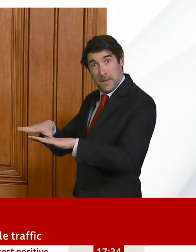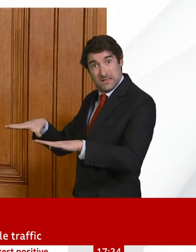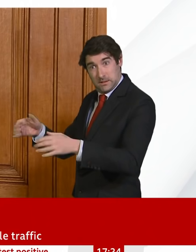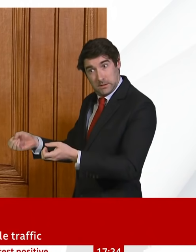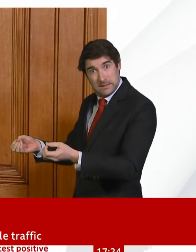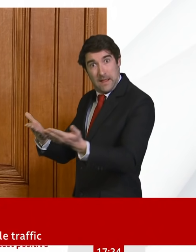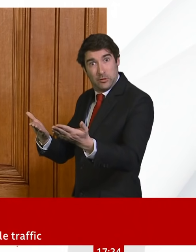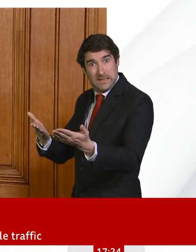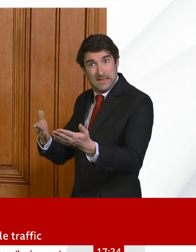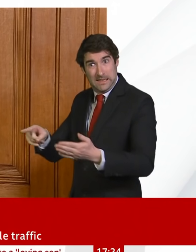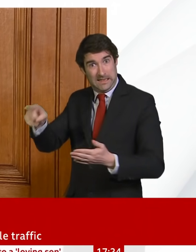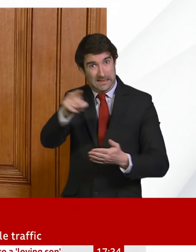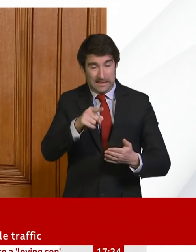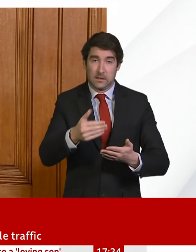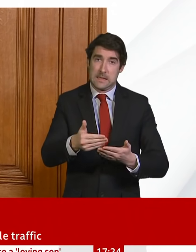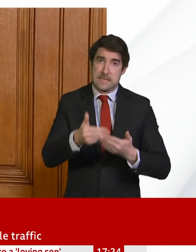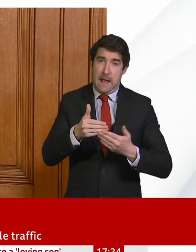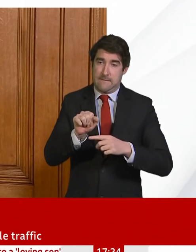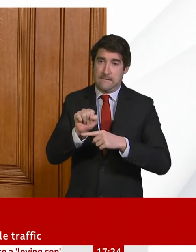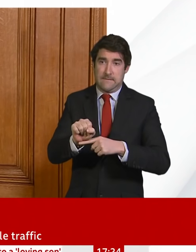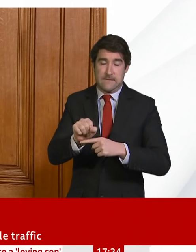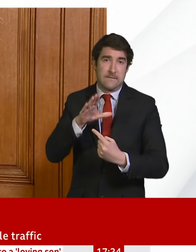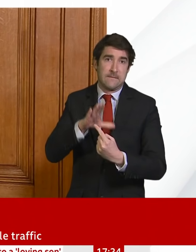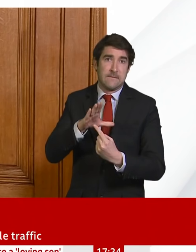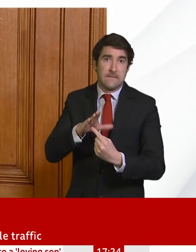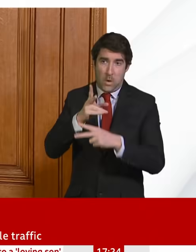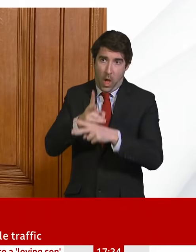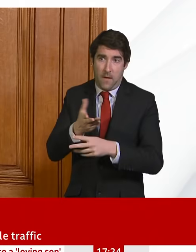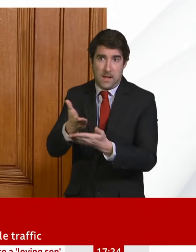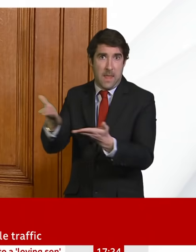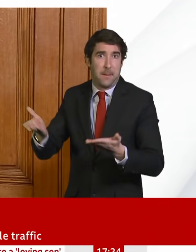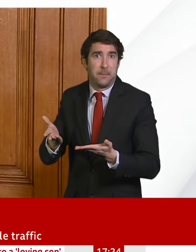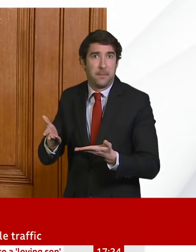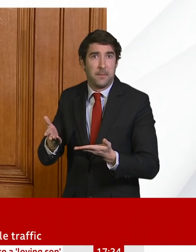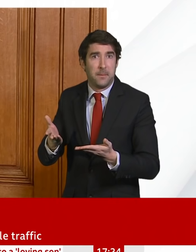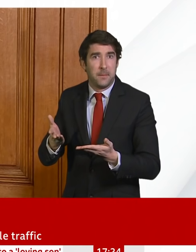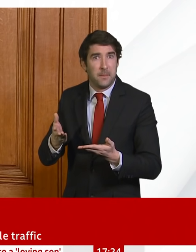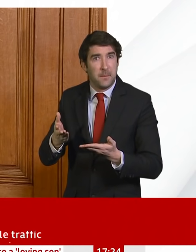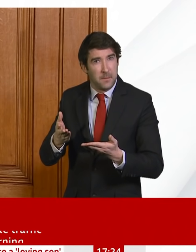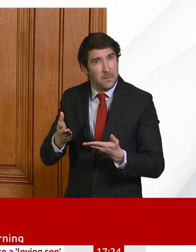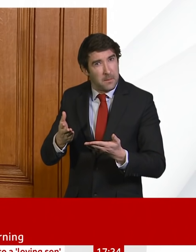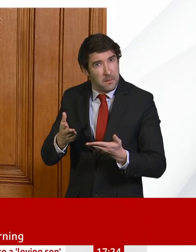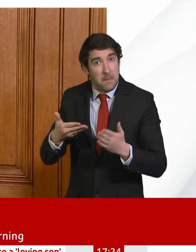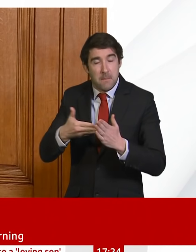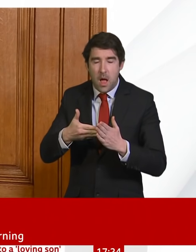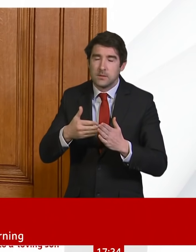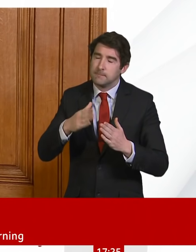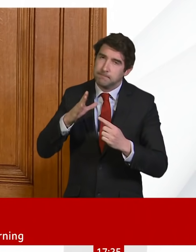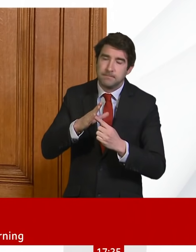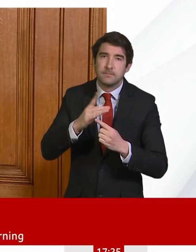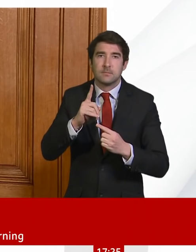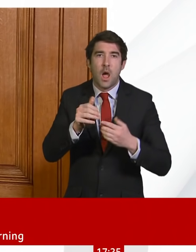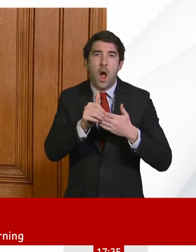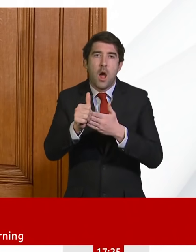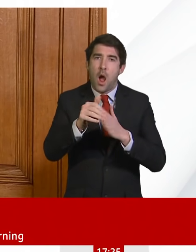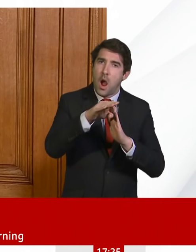needed and good stock taking on that. And also that our guidance is easily understood and people understand what